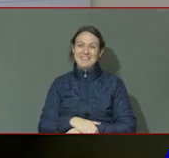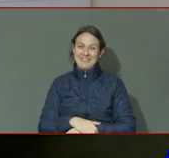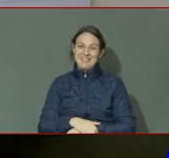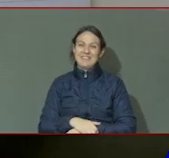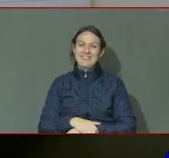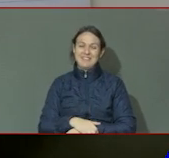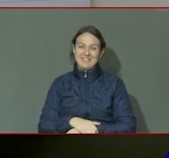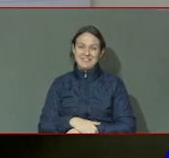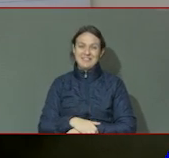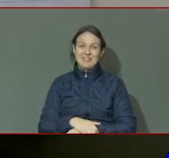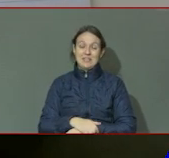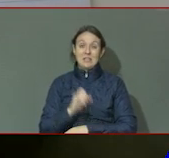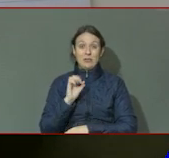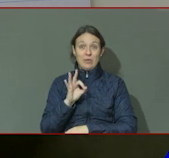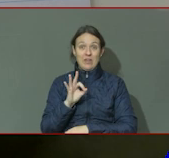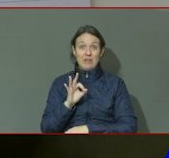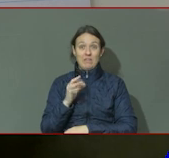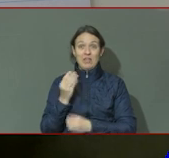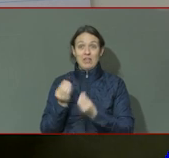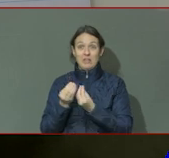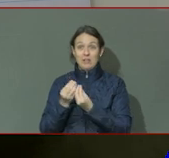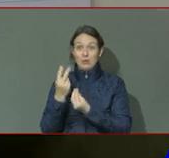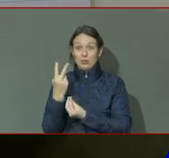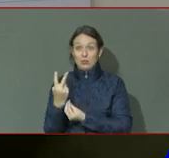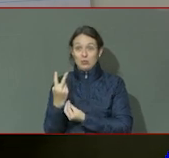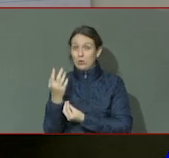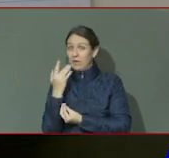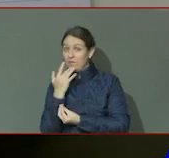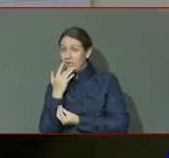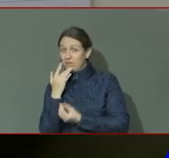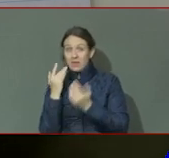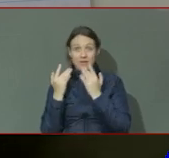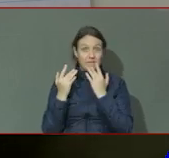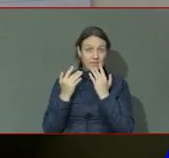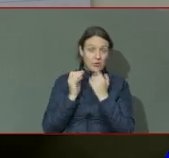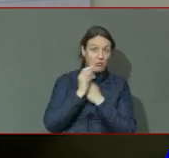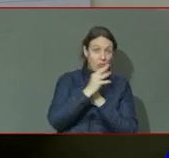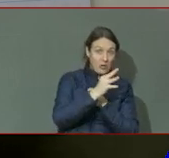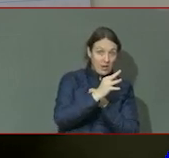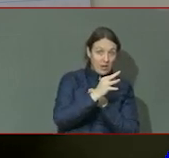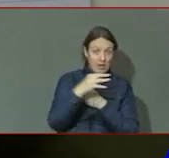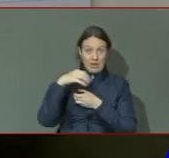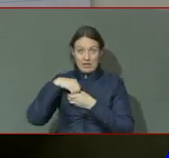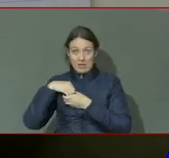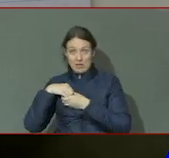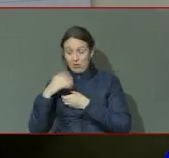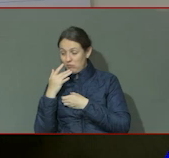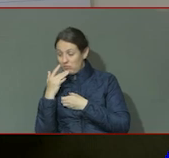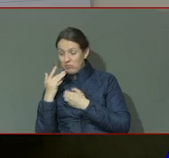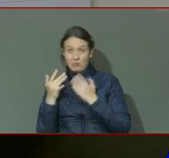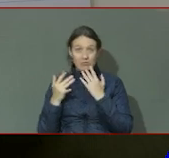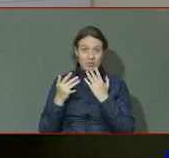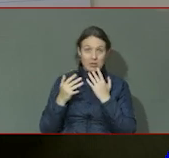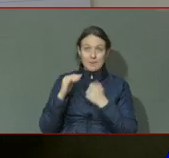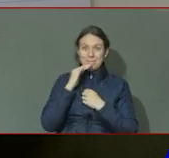Okay, so if I favor two things, I favor the forward and I favor the